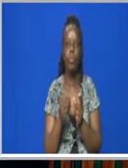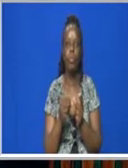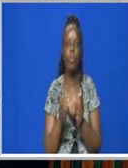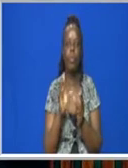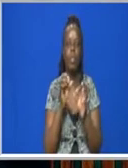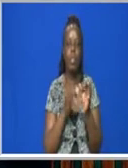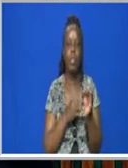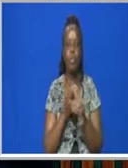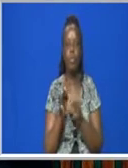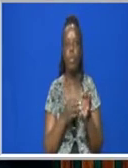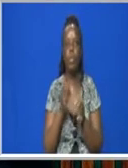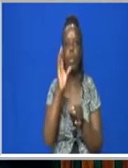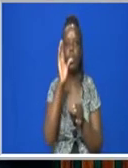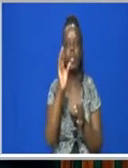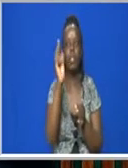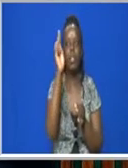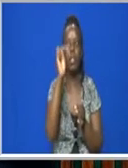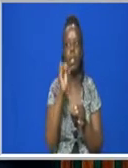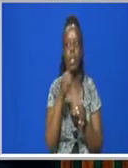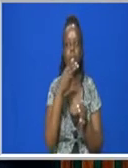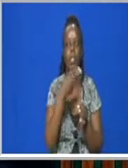CN H2N